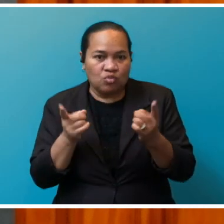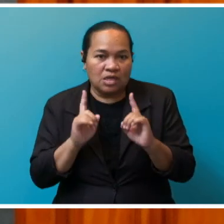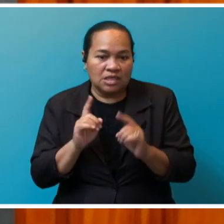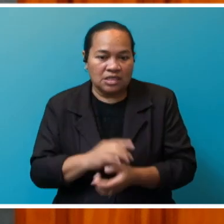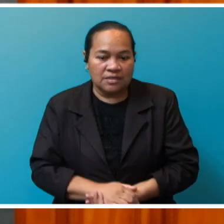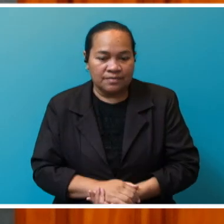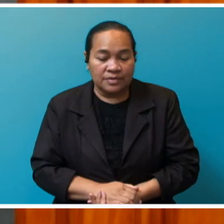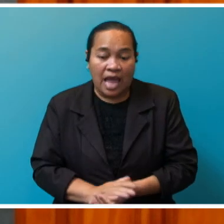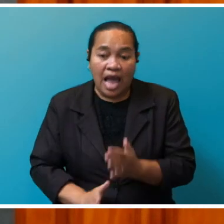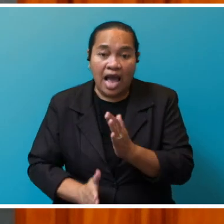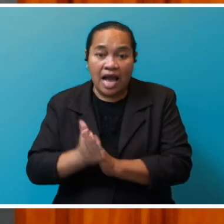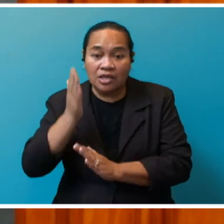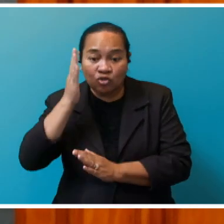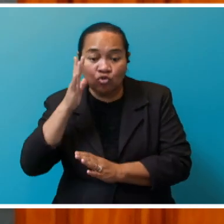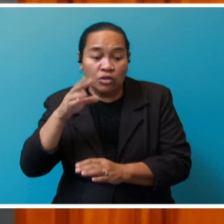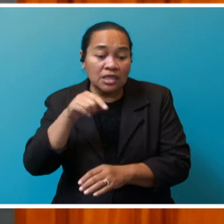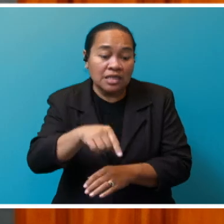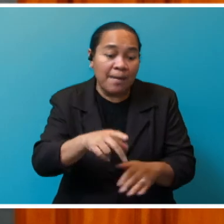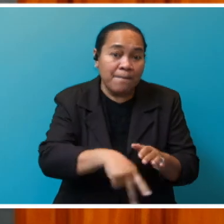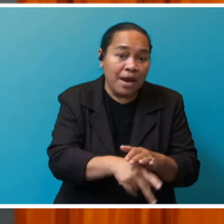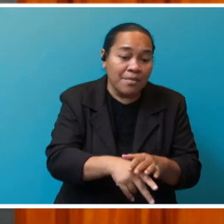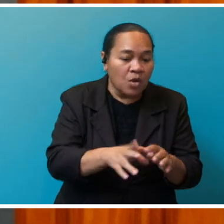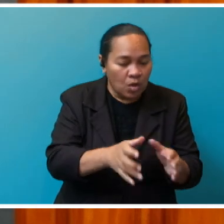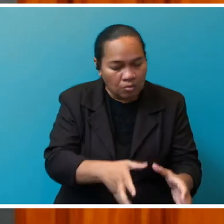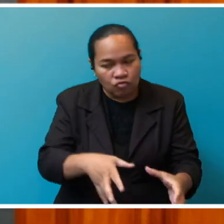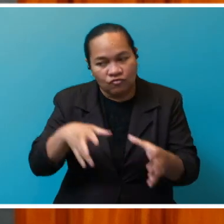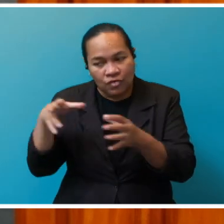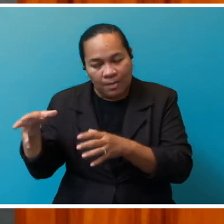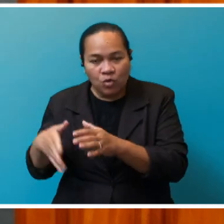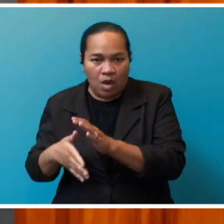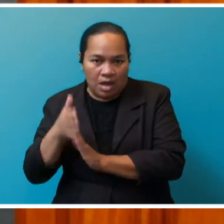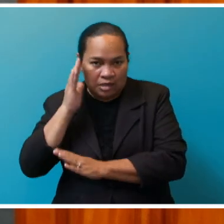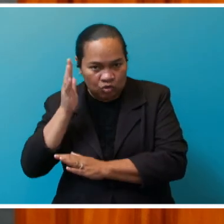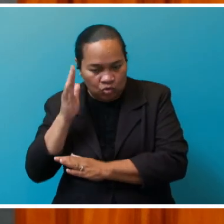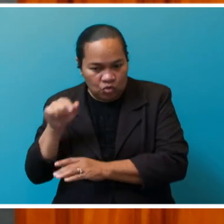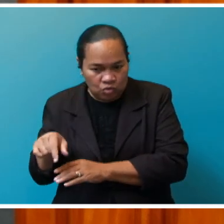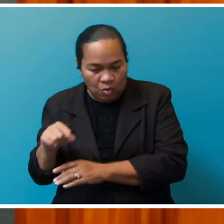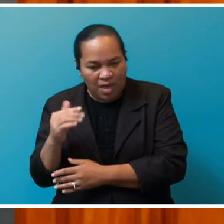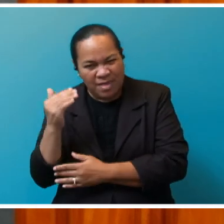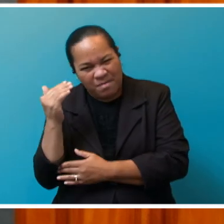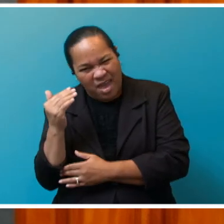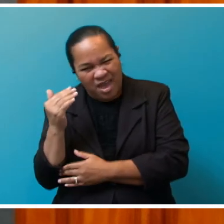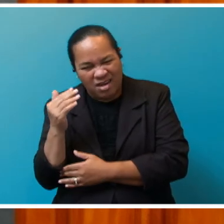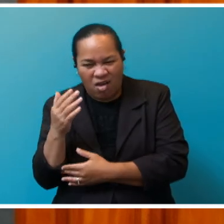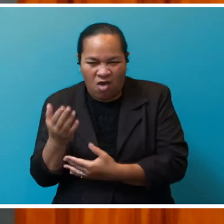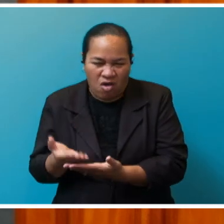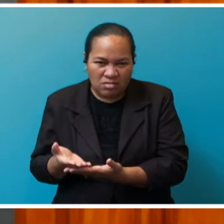secondary teachers who are in the primary schools will be posted to secondary schools depending on the vacancies in their